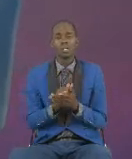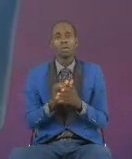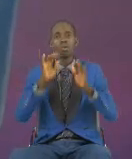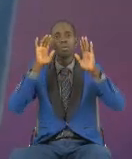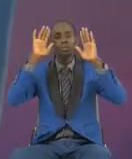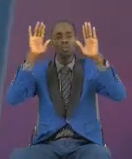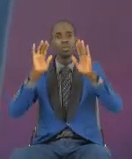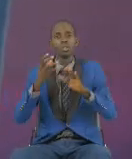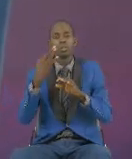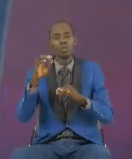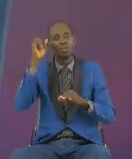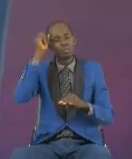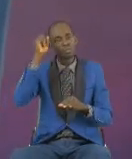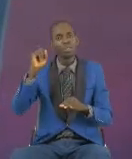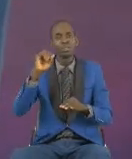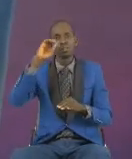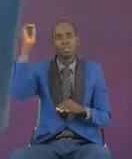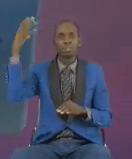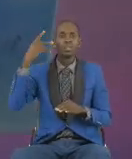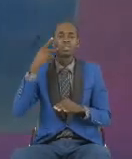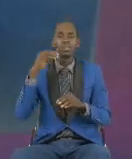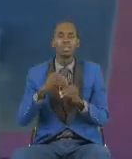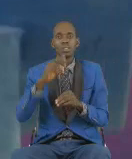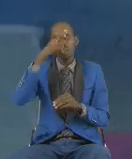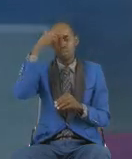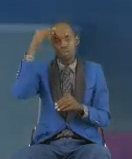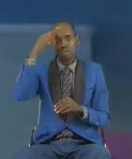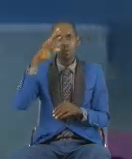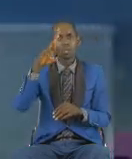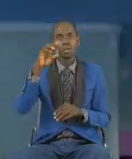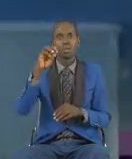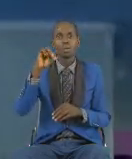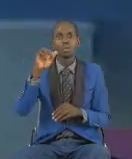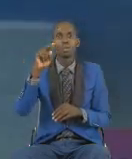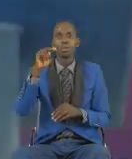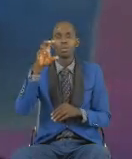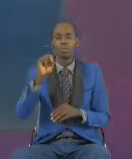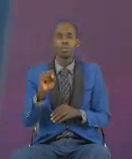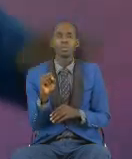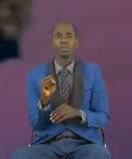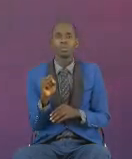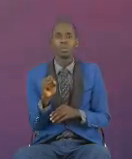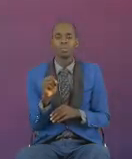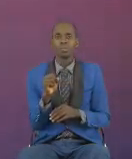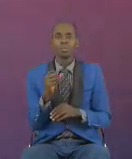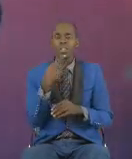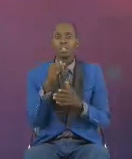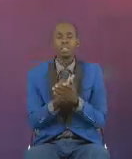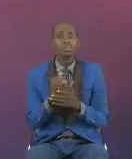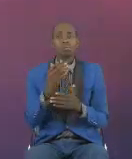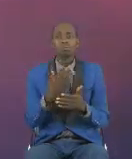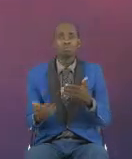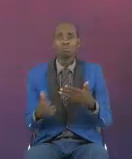in Romans chapter 15, reading from verse 15, it says, nevertheless, brethren, I